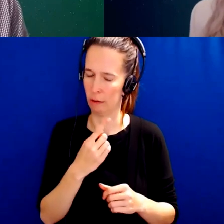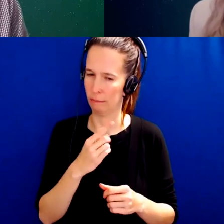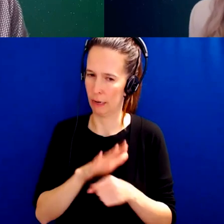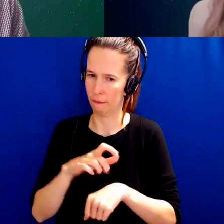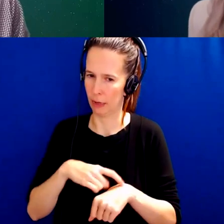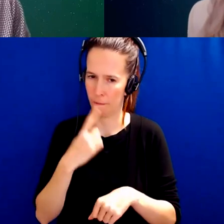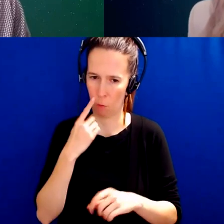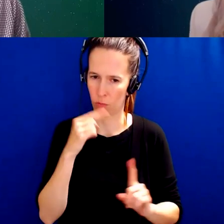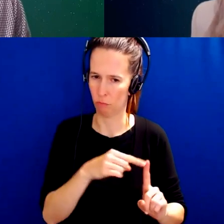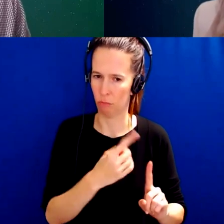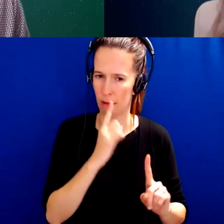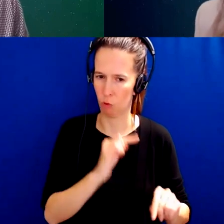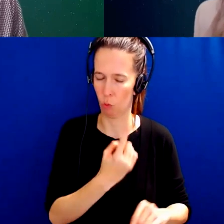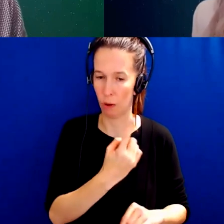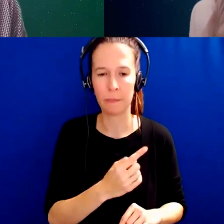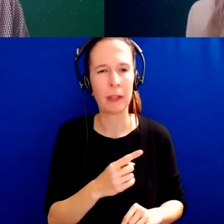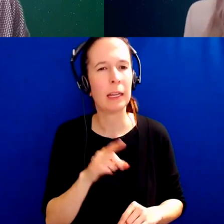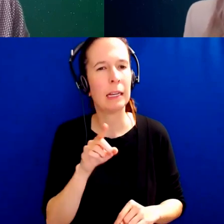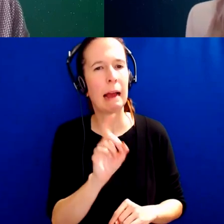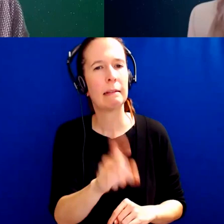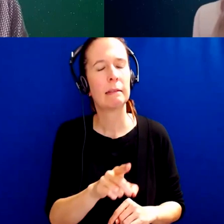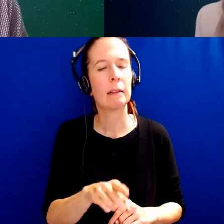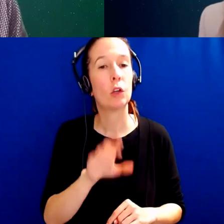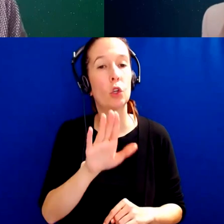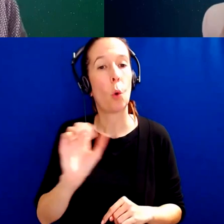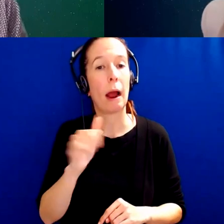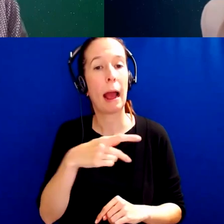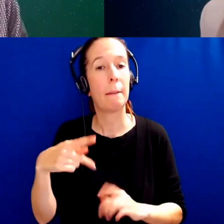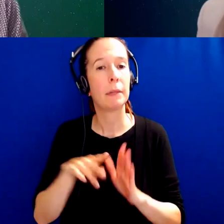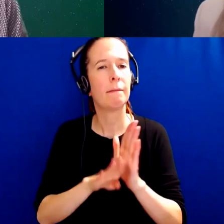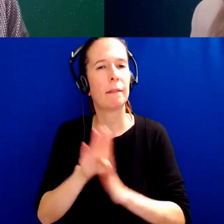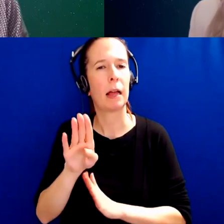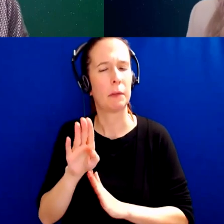wondering, uh, what software framework do you use for your app development, John?